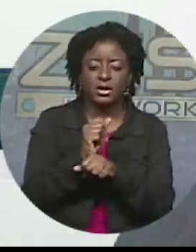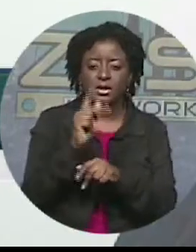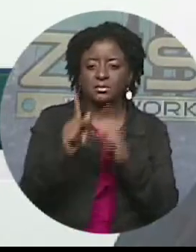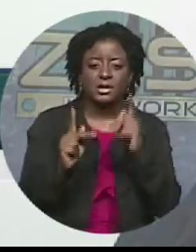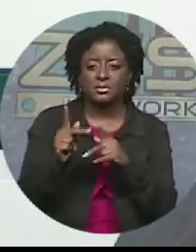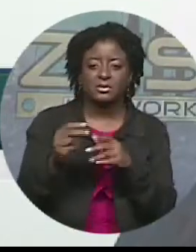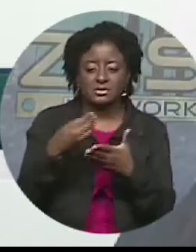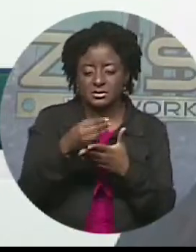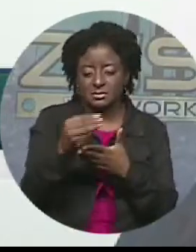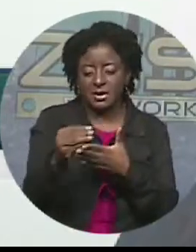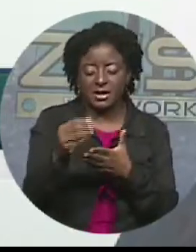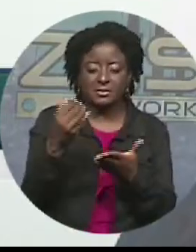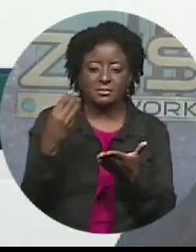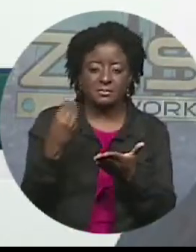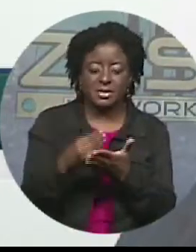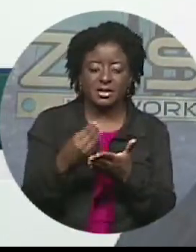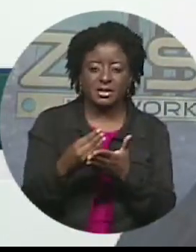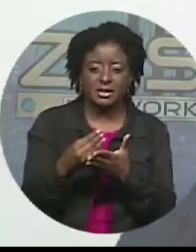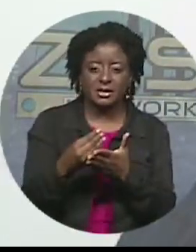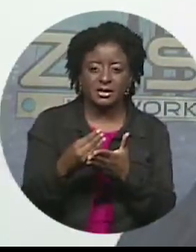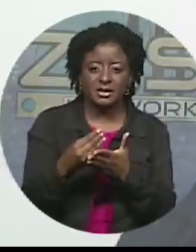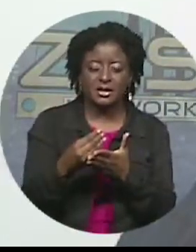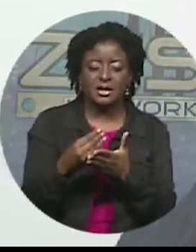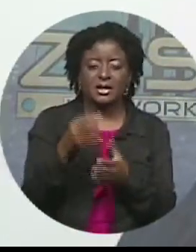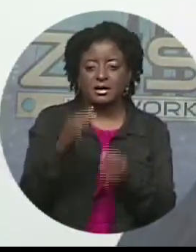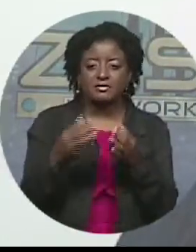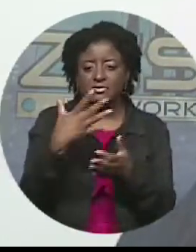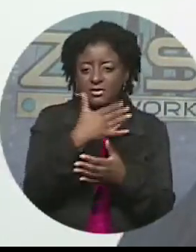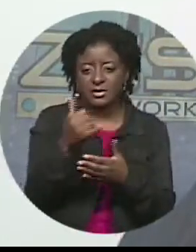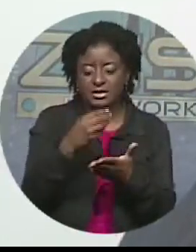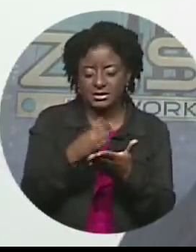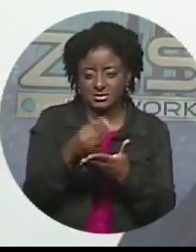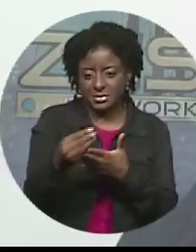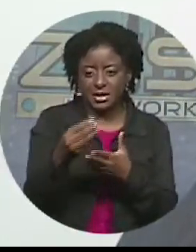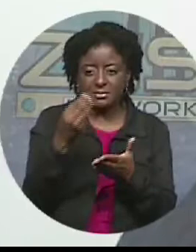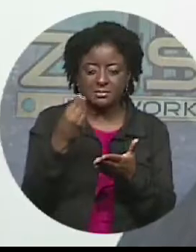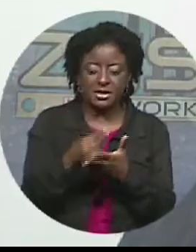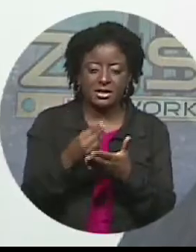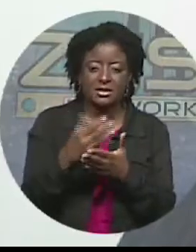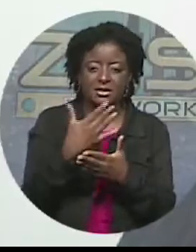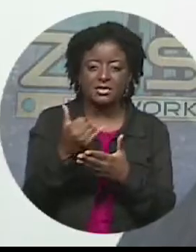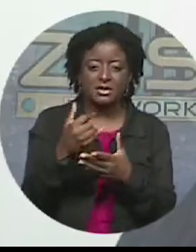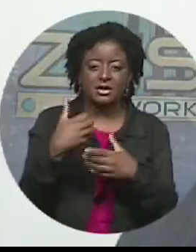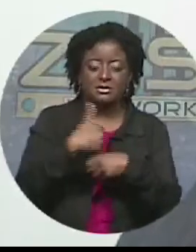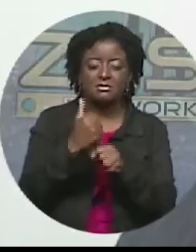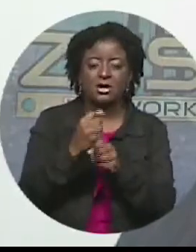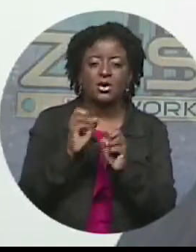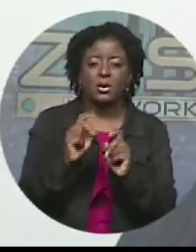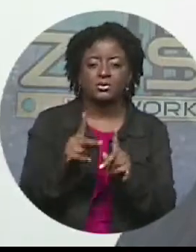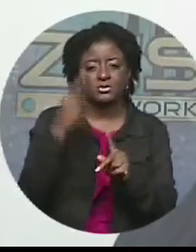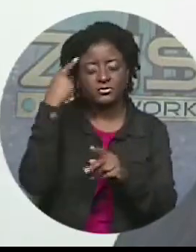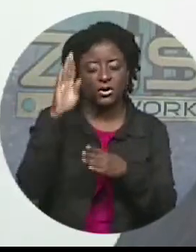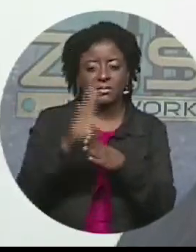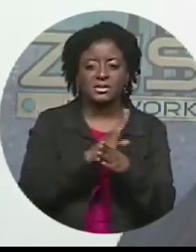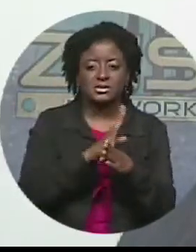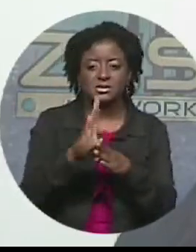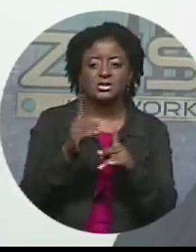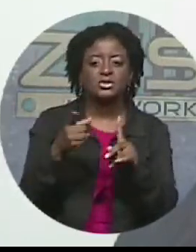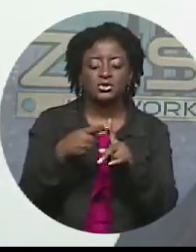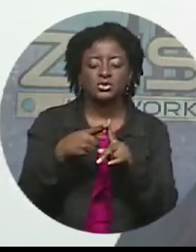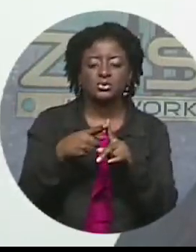create opportunities for business people to expand, for them to create more opportunities for other persons, and generally